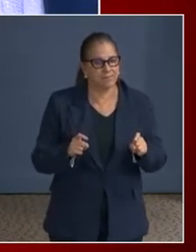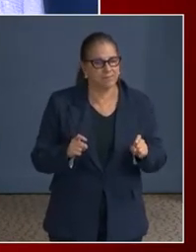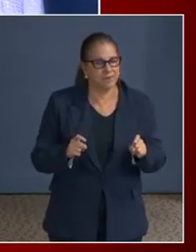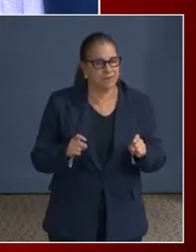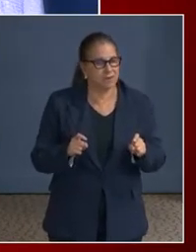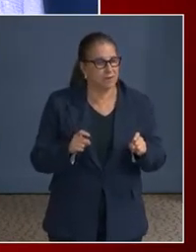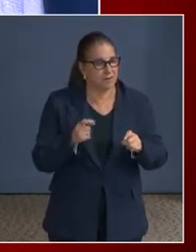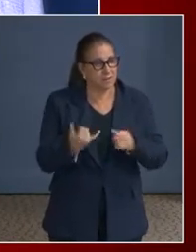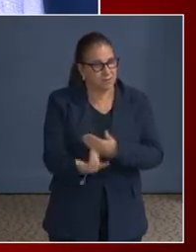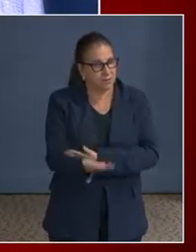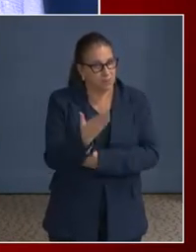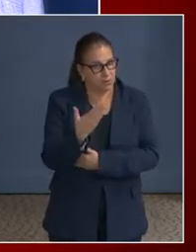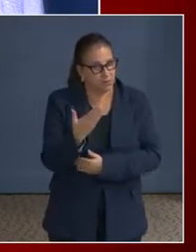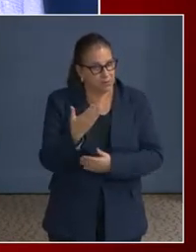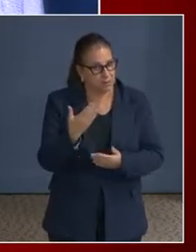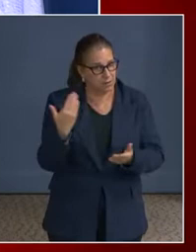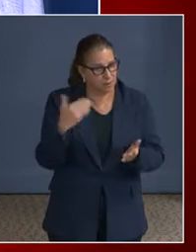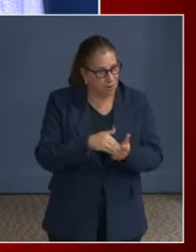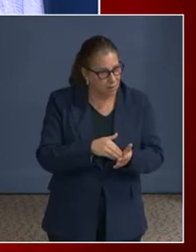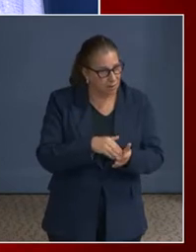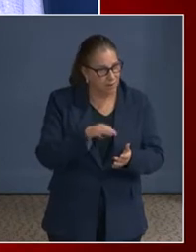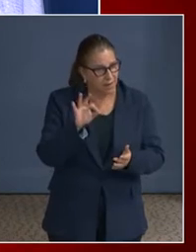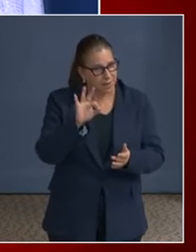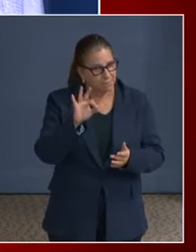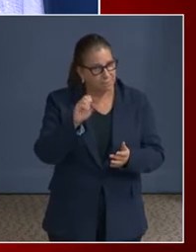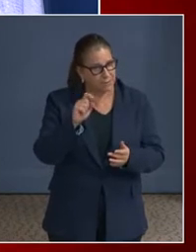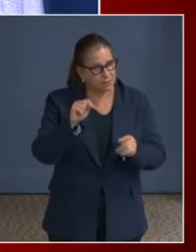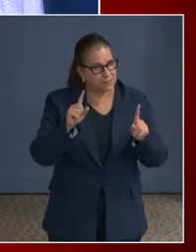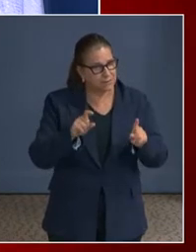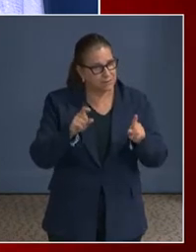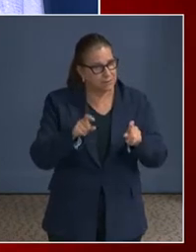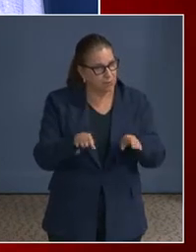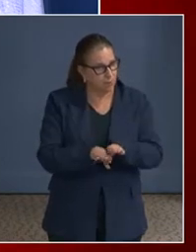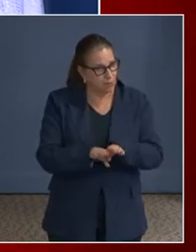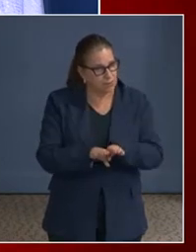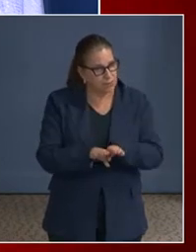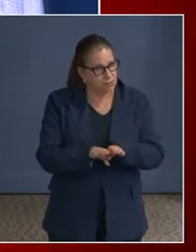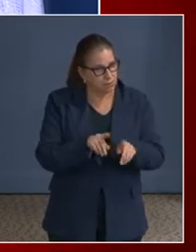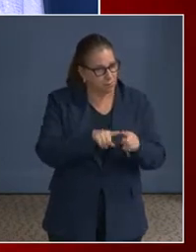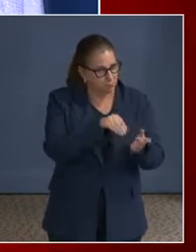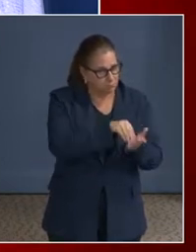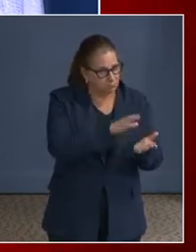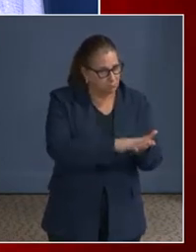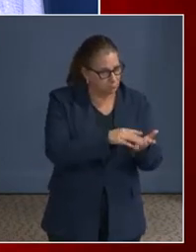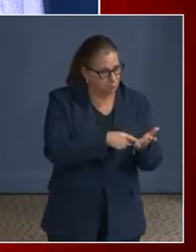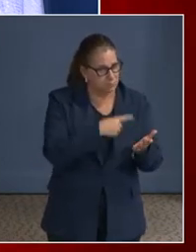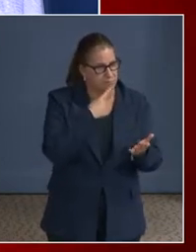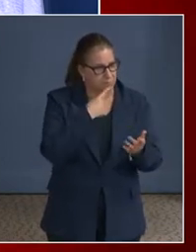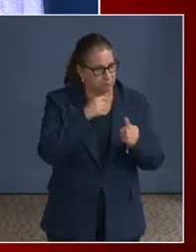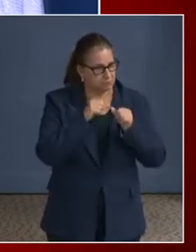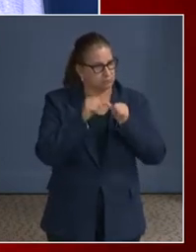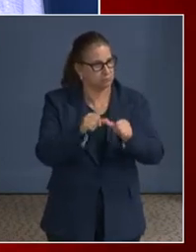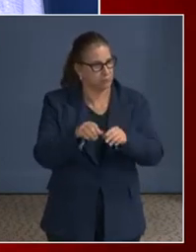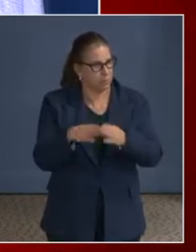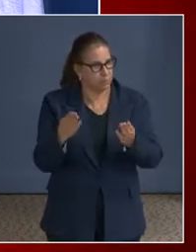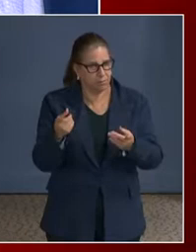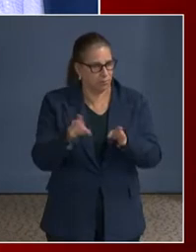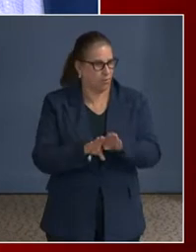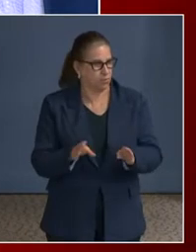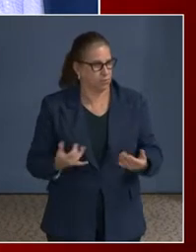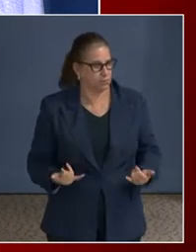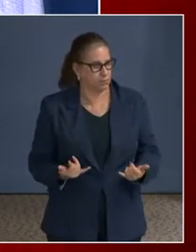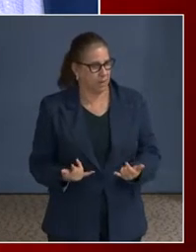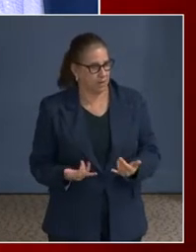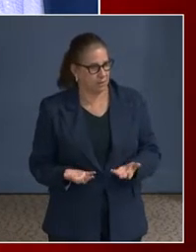o'clock, and it's listed as being open until noon. And what they were telling people this morning as they turned them away is that they're being